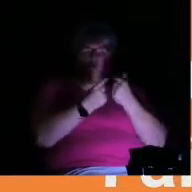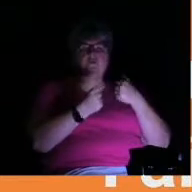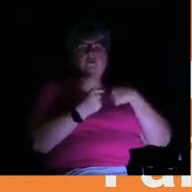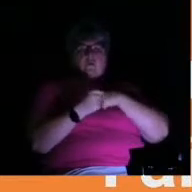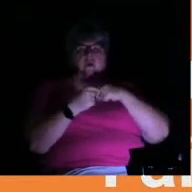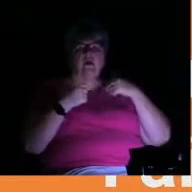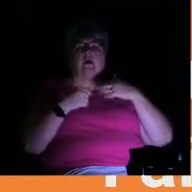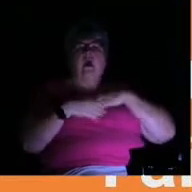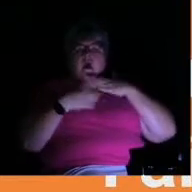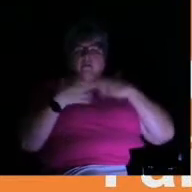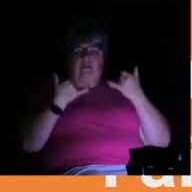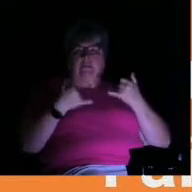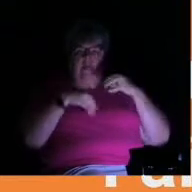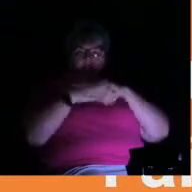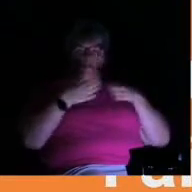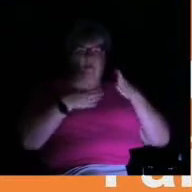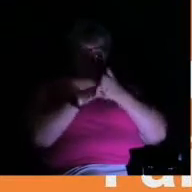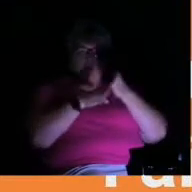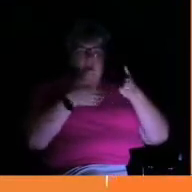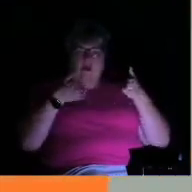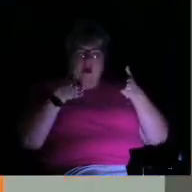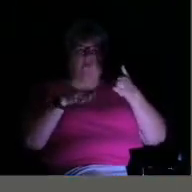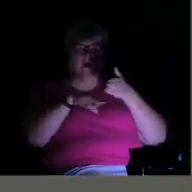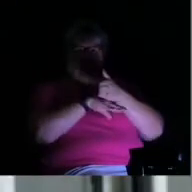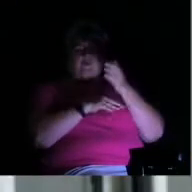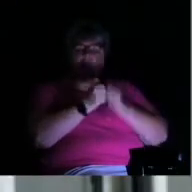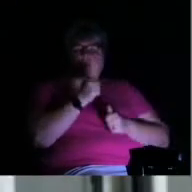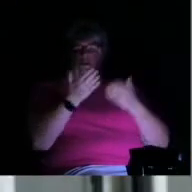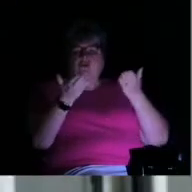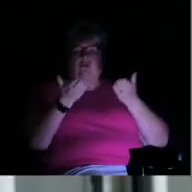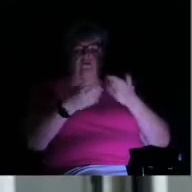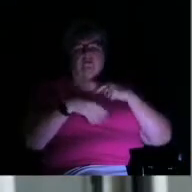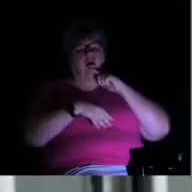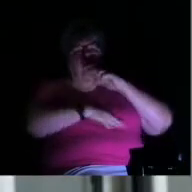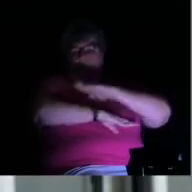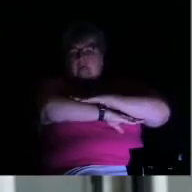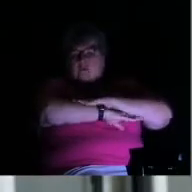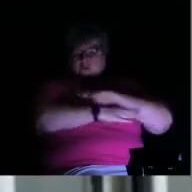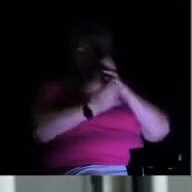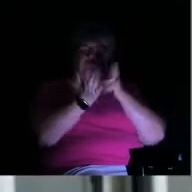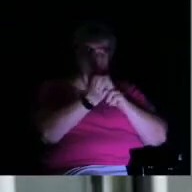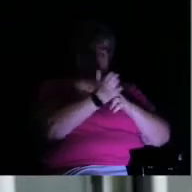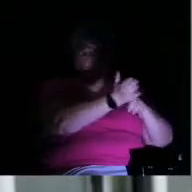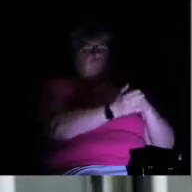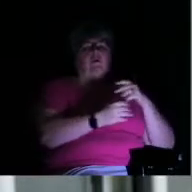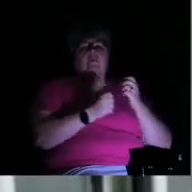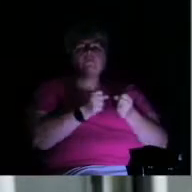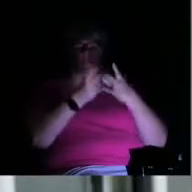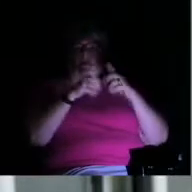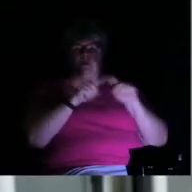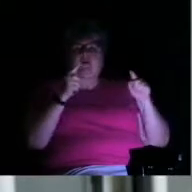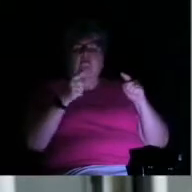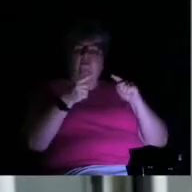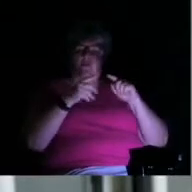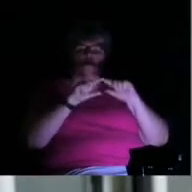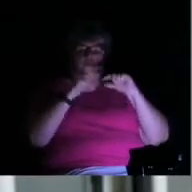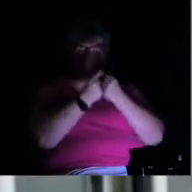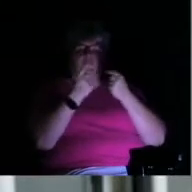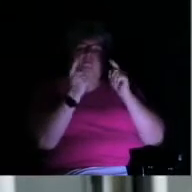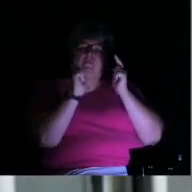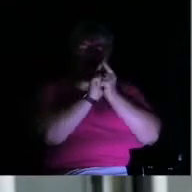happening today in the main hallway after each service. There are a lot of great Journey Groups meeting this semester, and we hope you